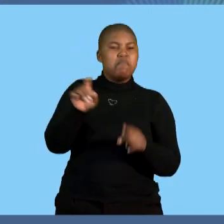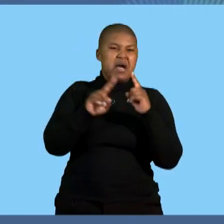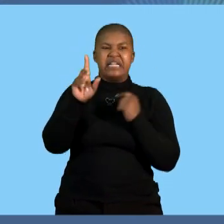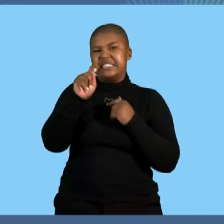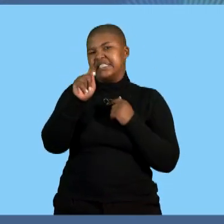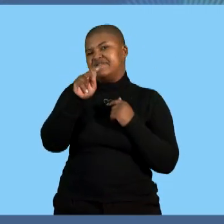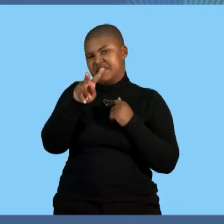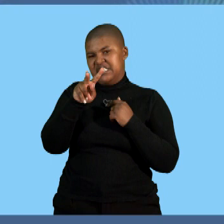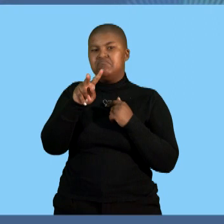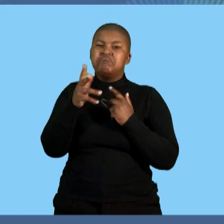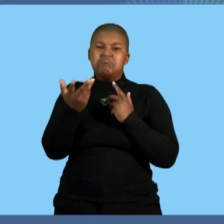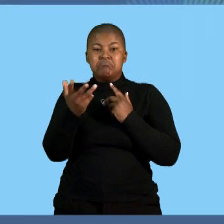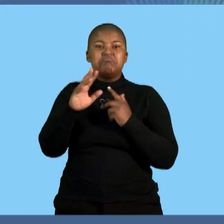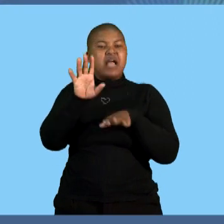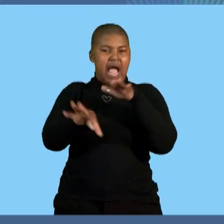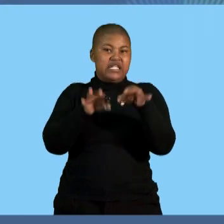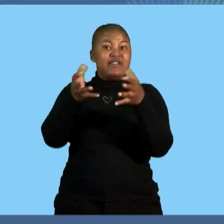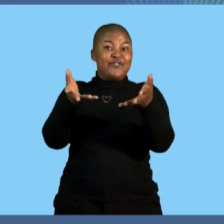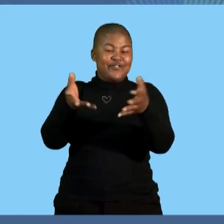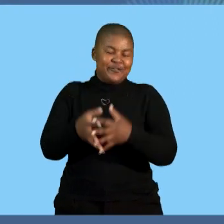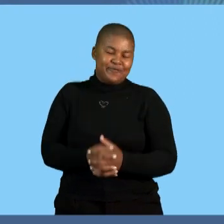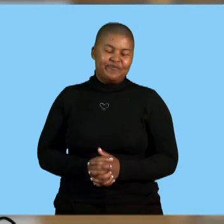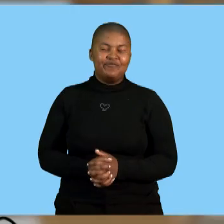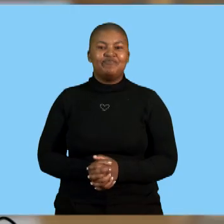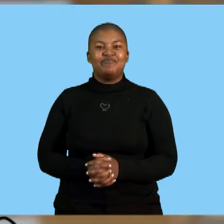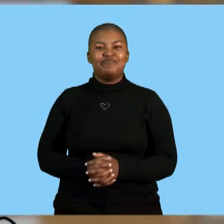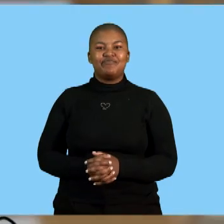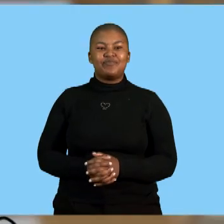a TV, and that is how you interpret a graph.